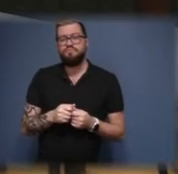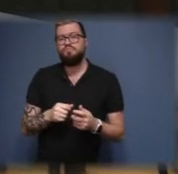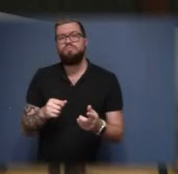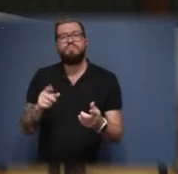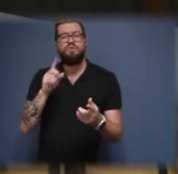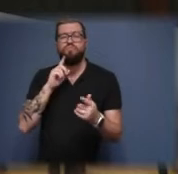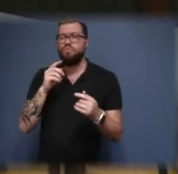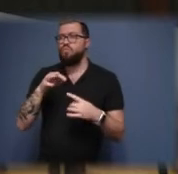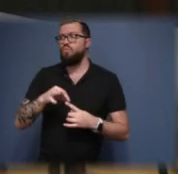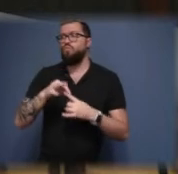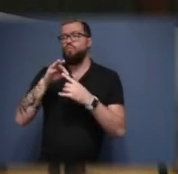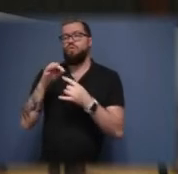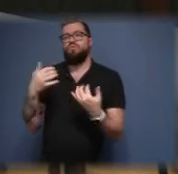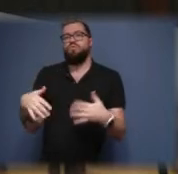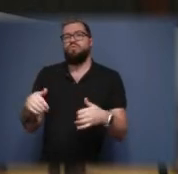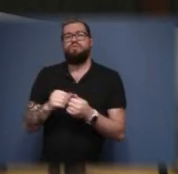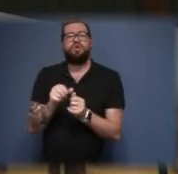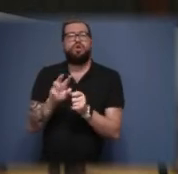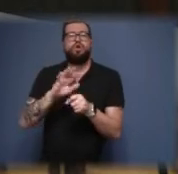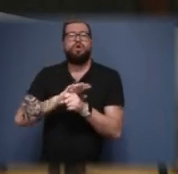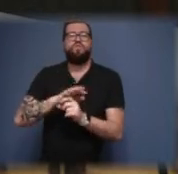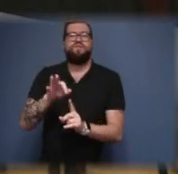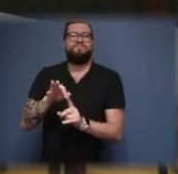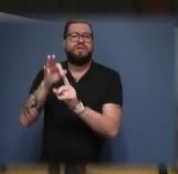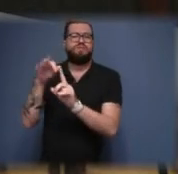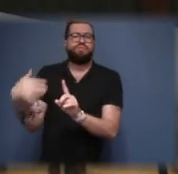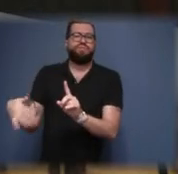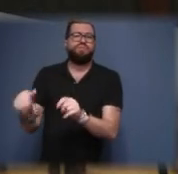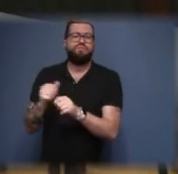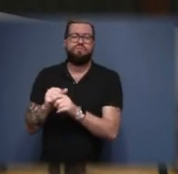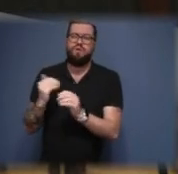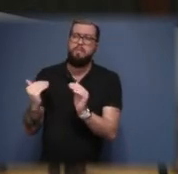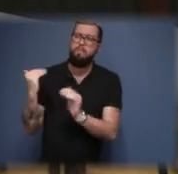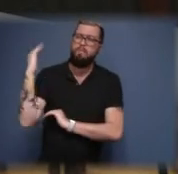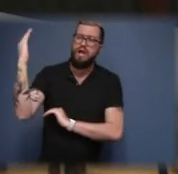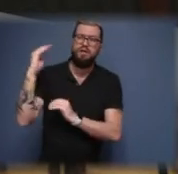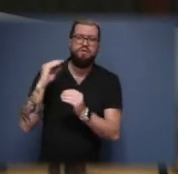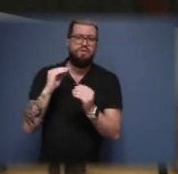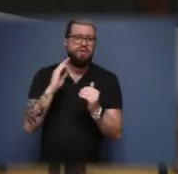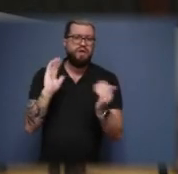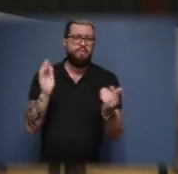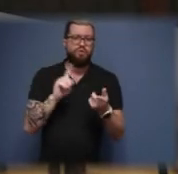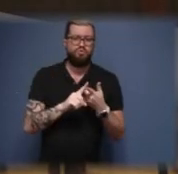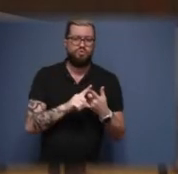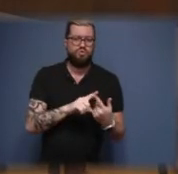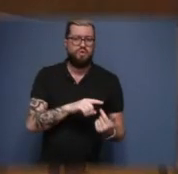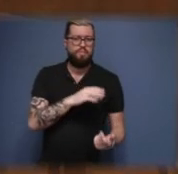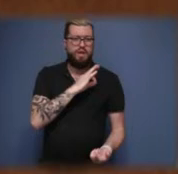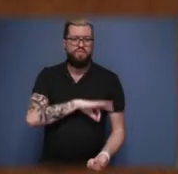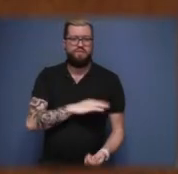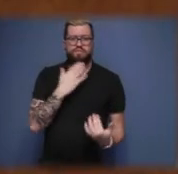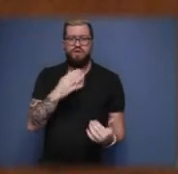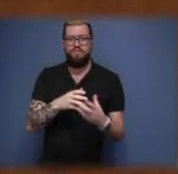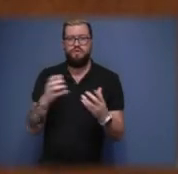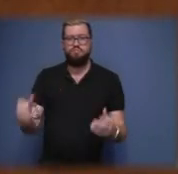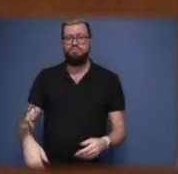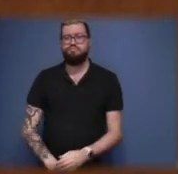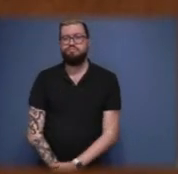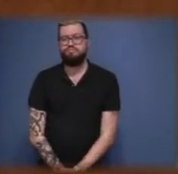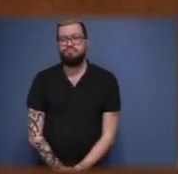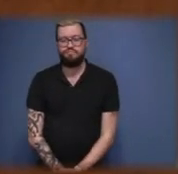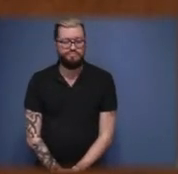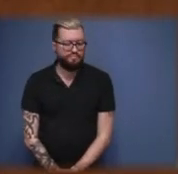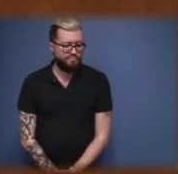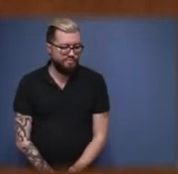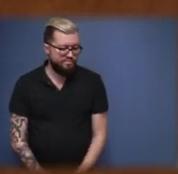especially this COVID vaccines, greatly exceeds any benefits. Thank you very much. Jeff